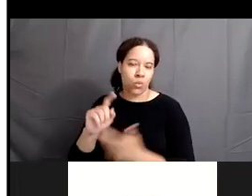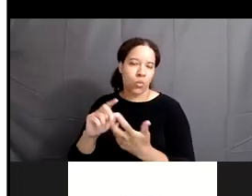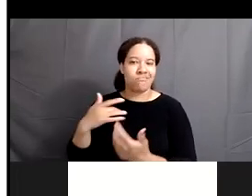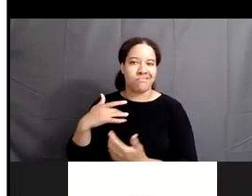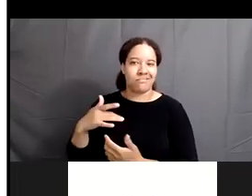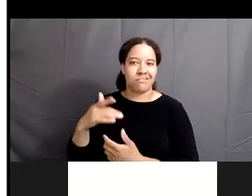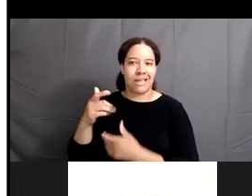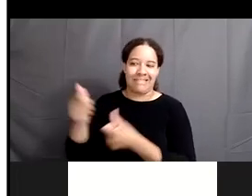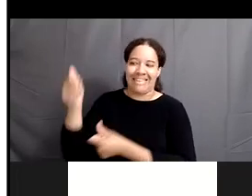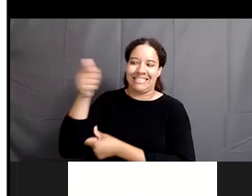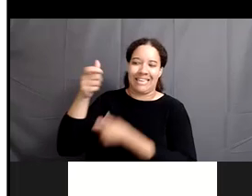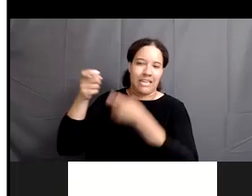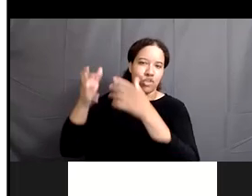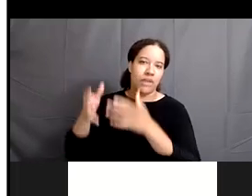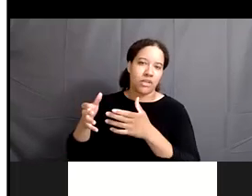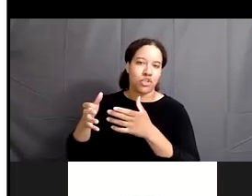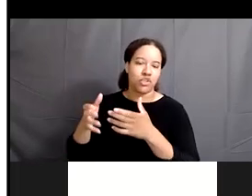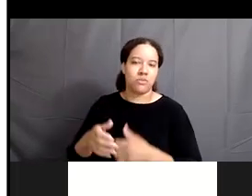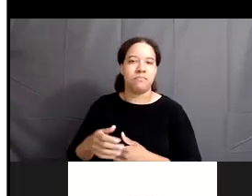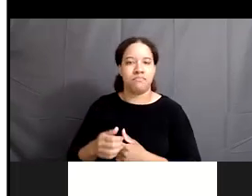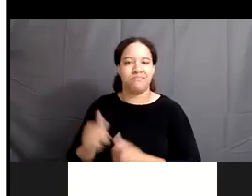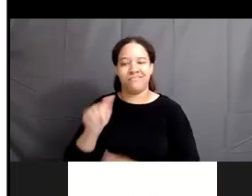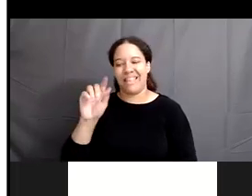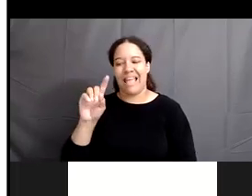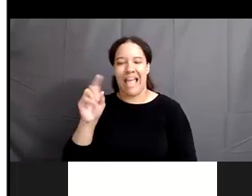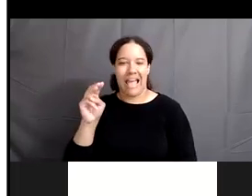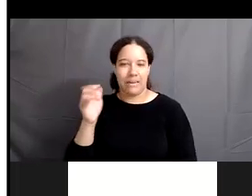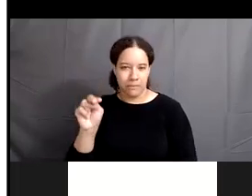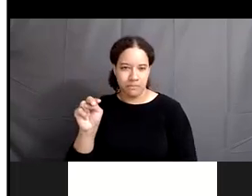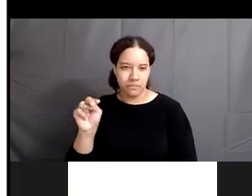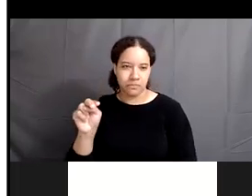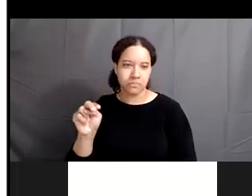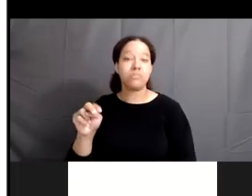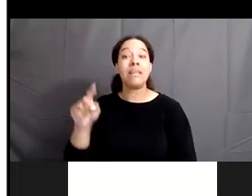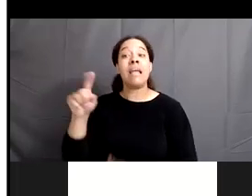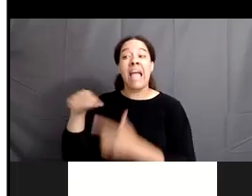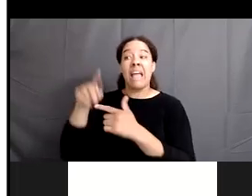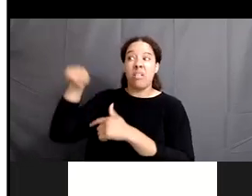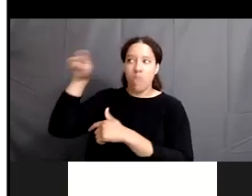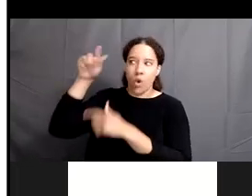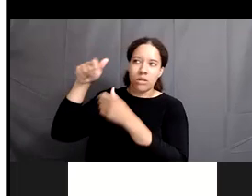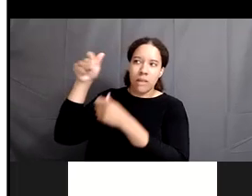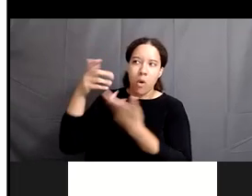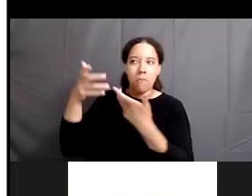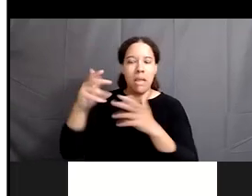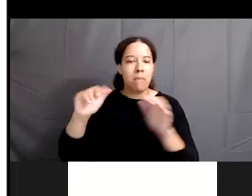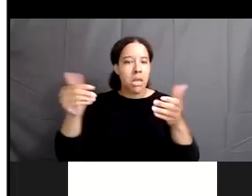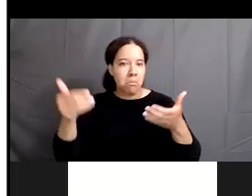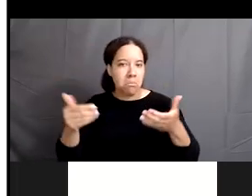director or head administrator. And then that person might hire management who supervises staff